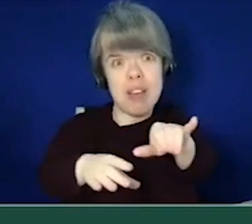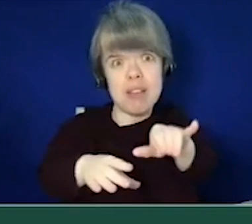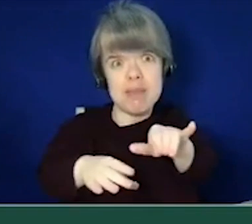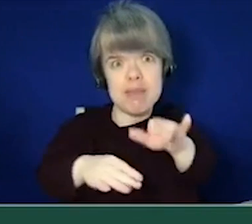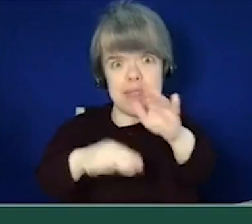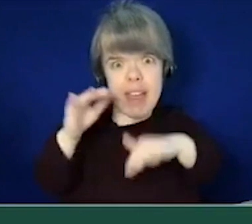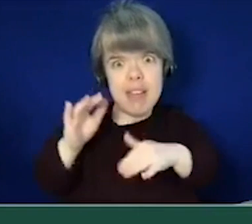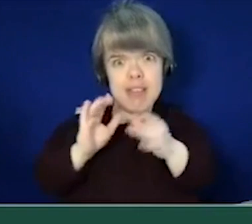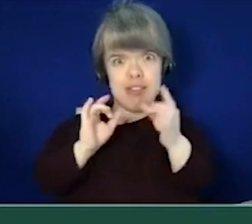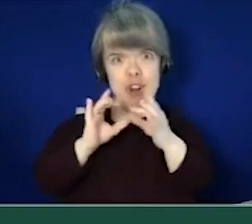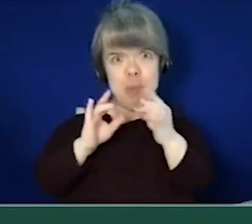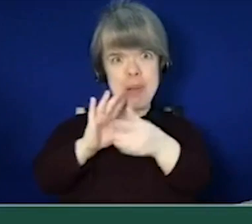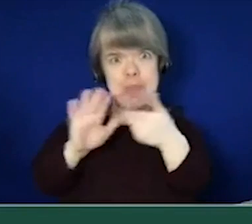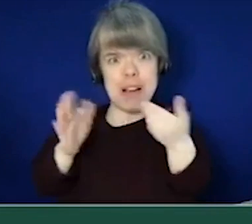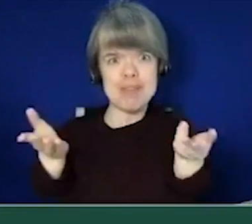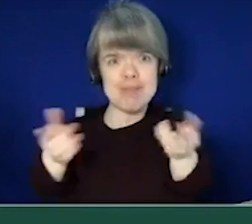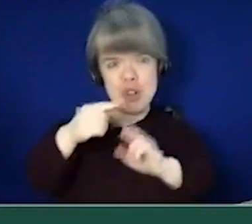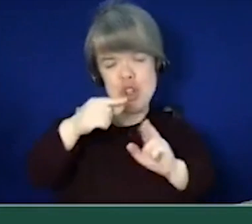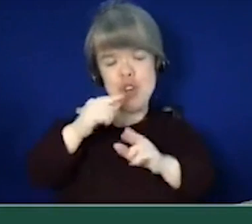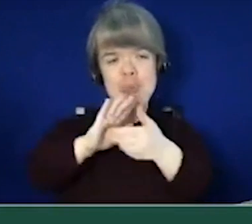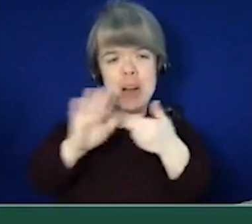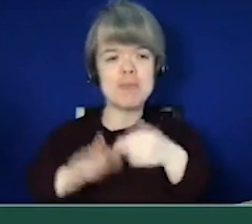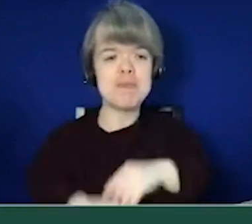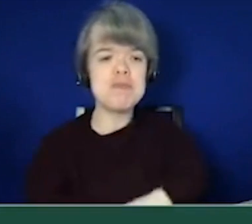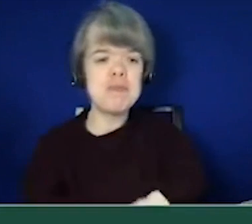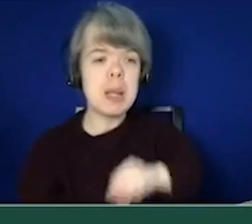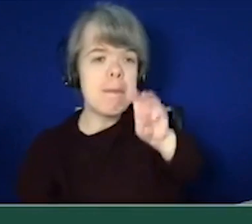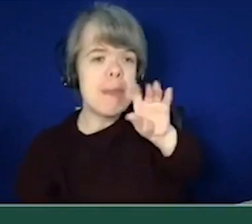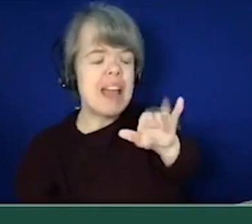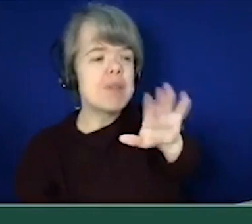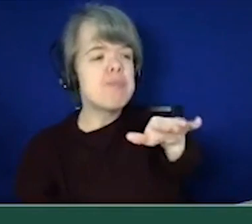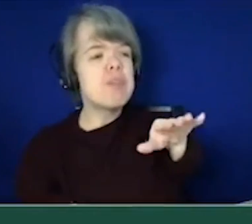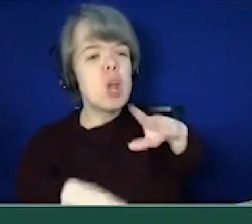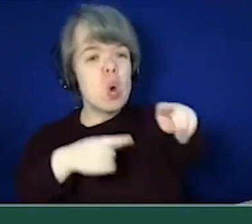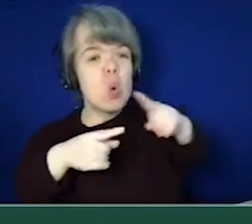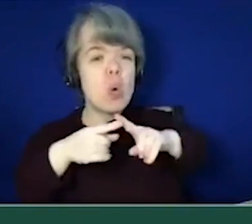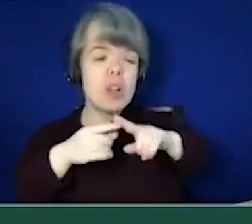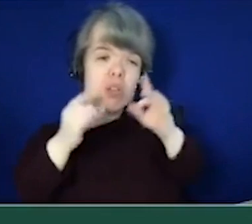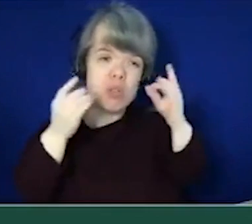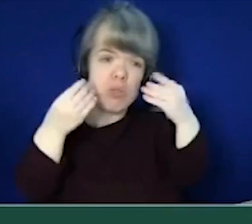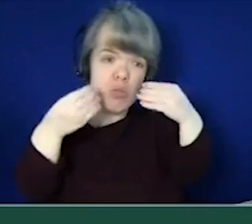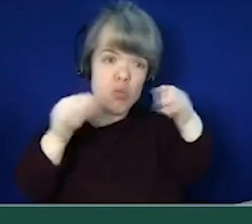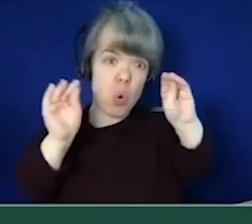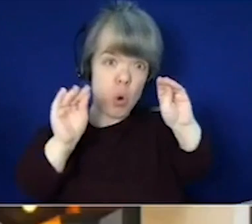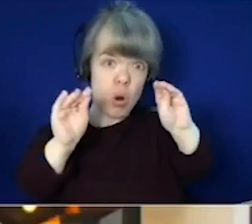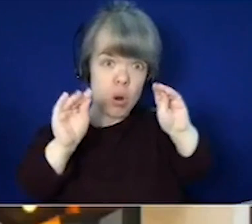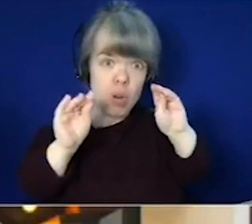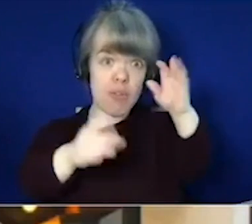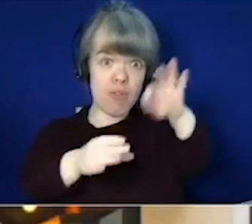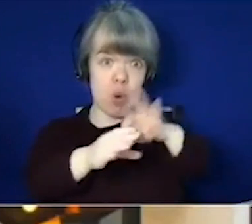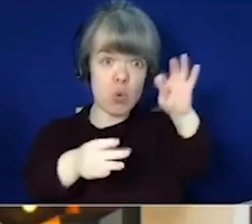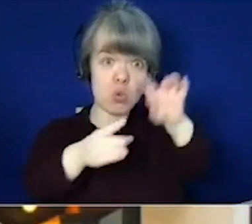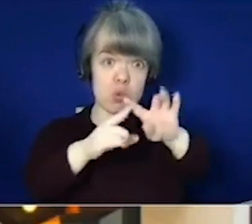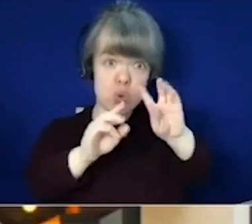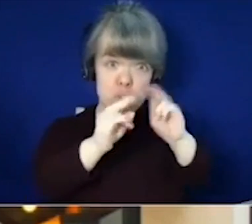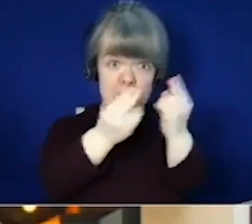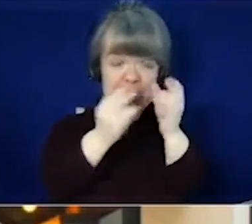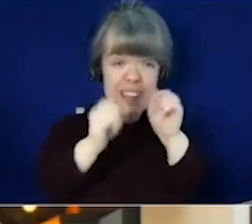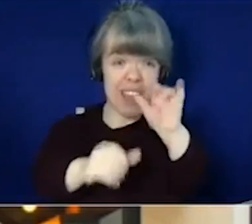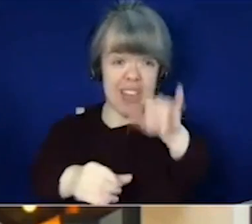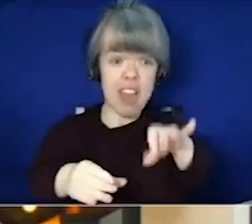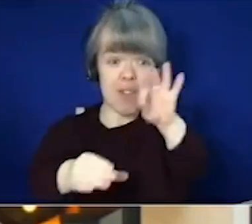We train our own people. We invest in culture and coffee. Those are all things that we do. We take care of repairs and maintenance. We fix things